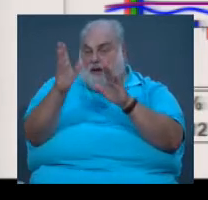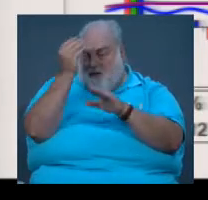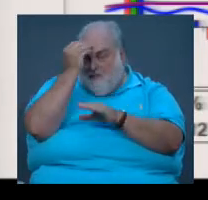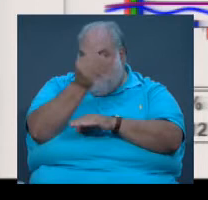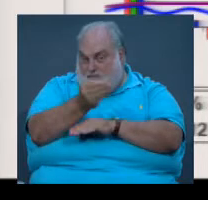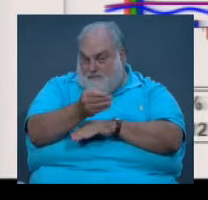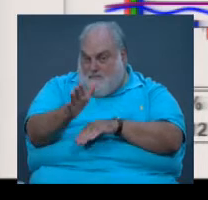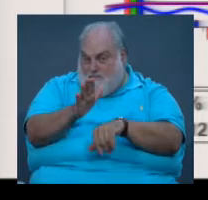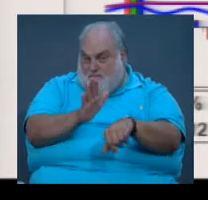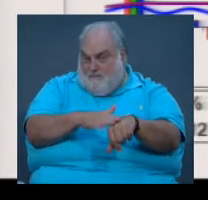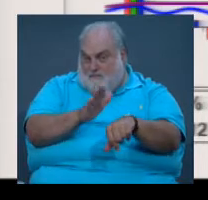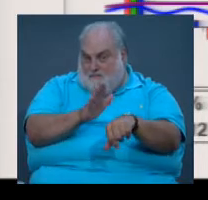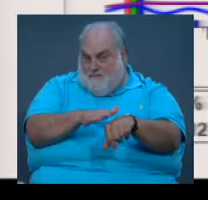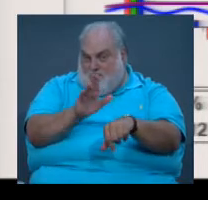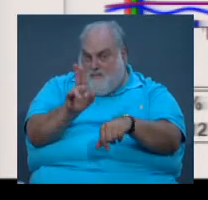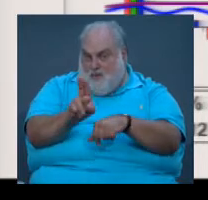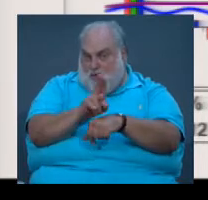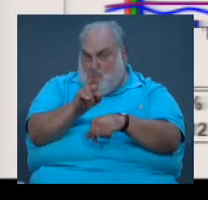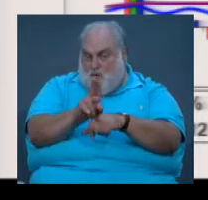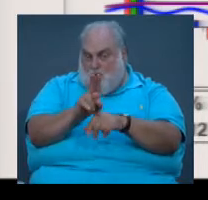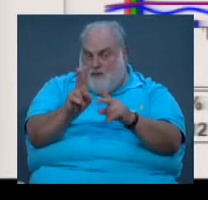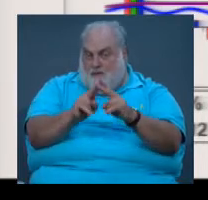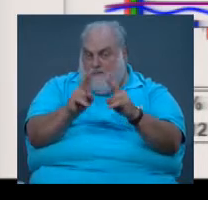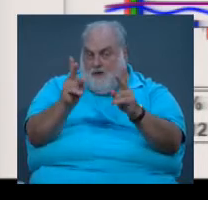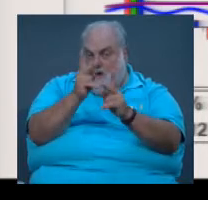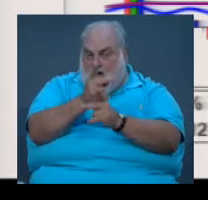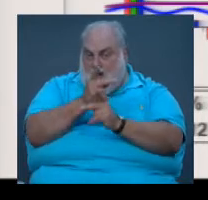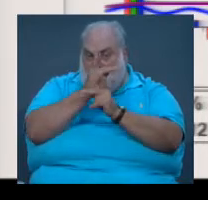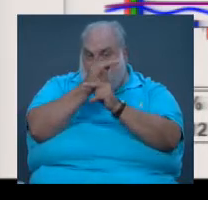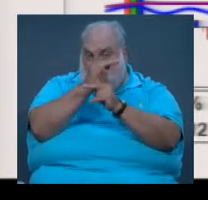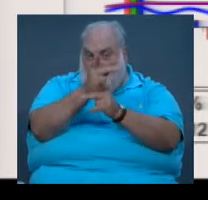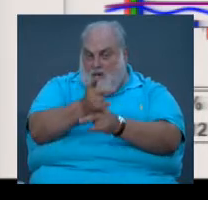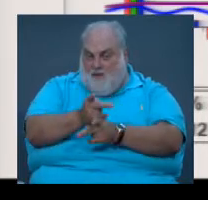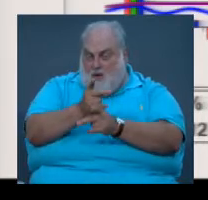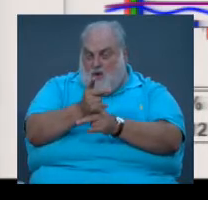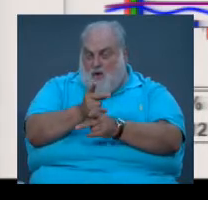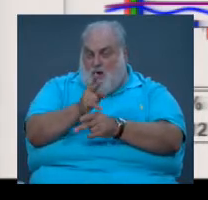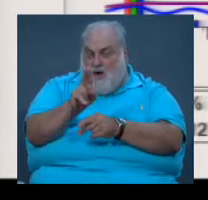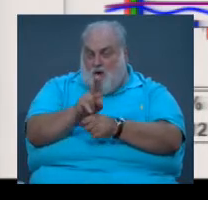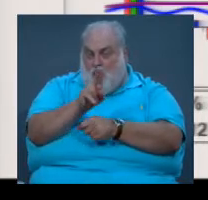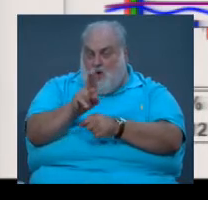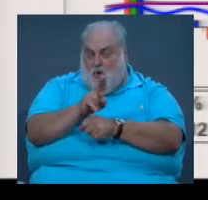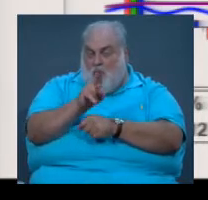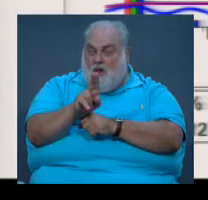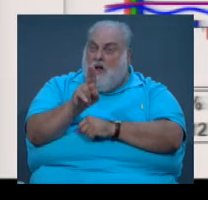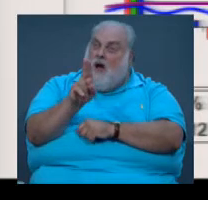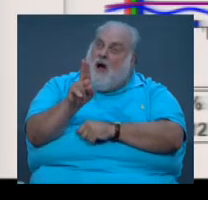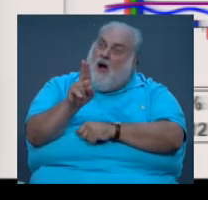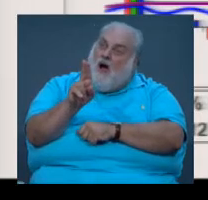that you use extreme caution in utilizing